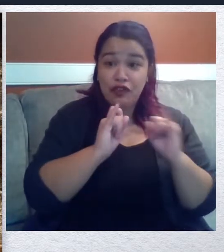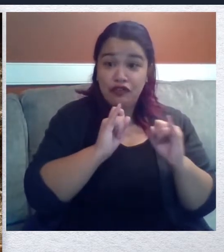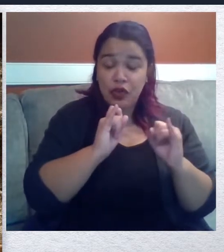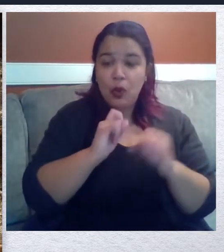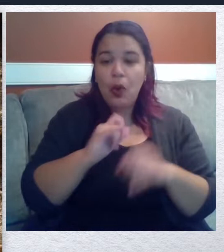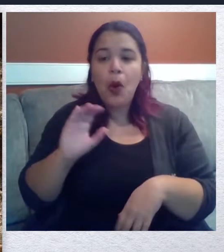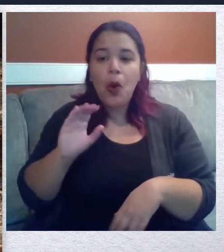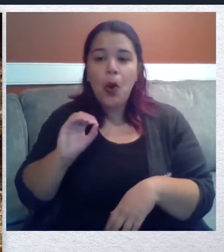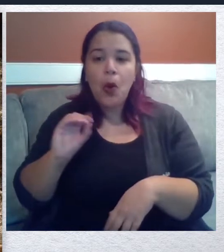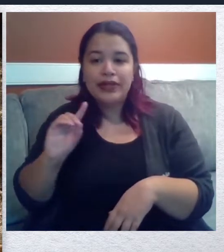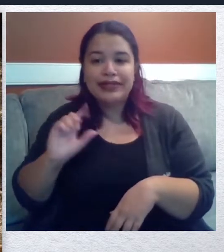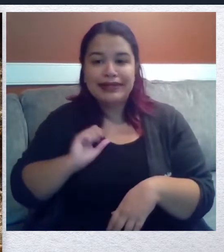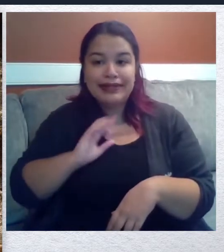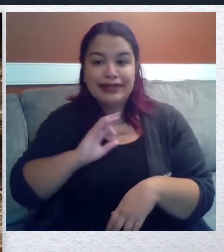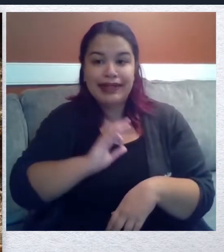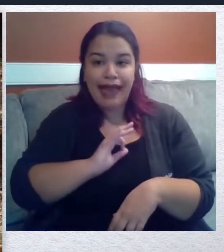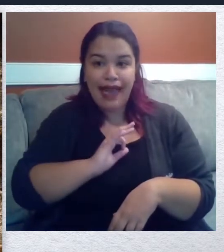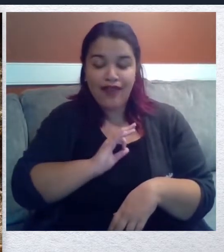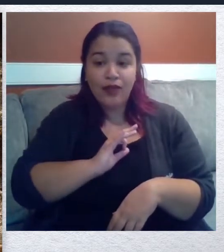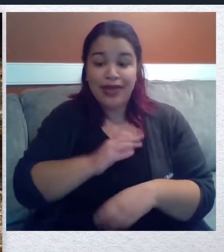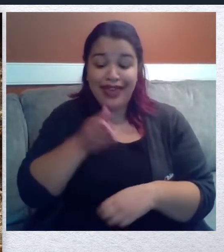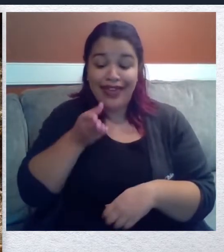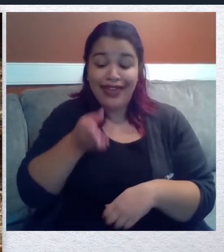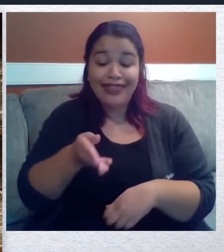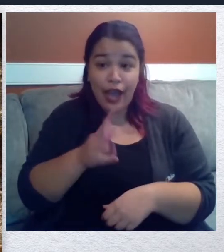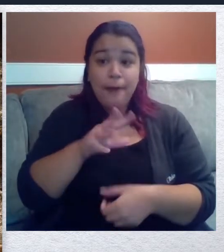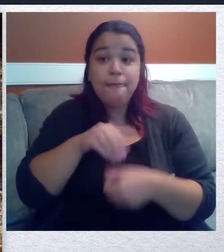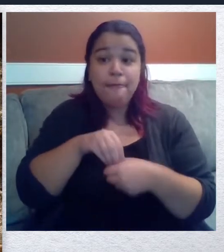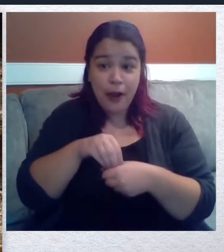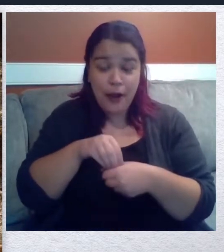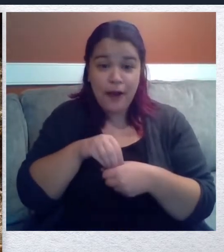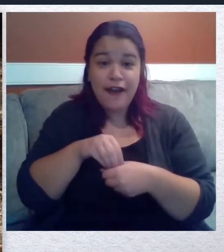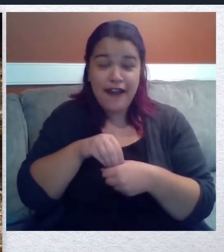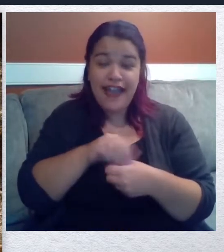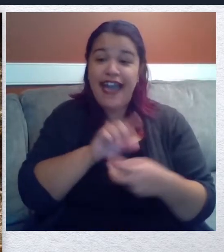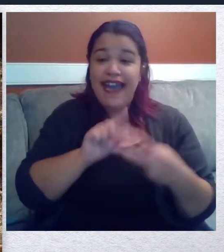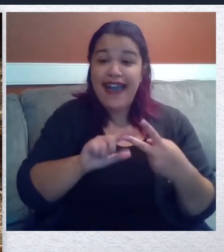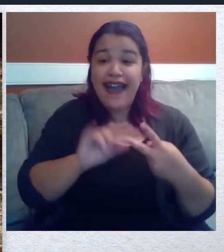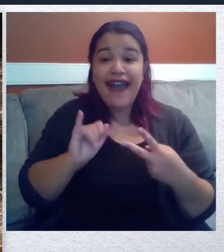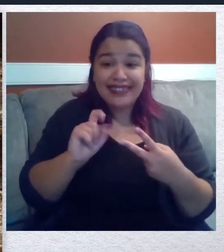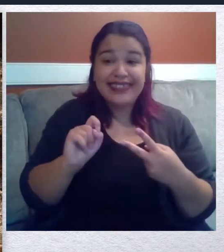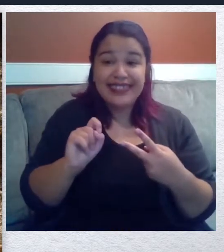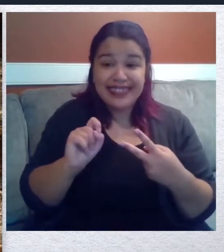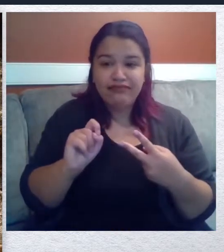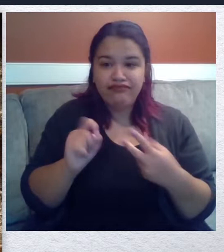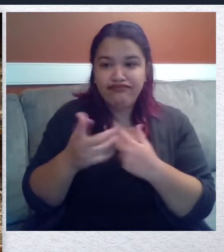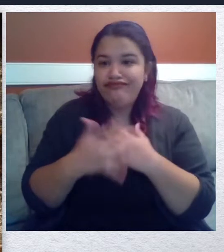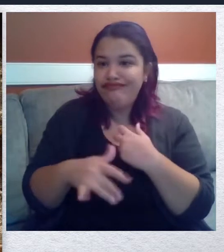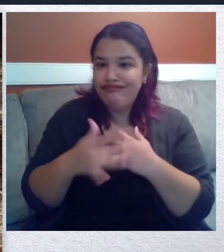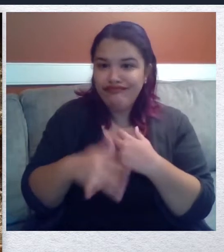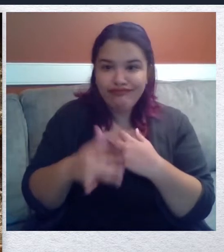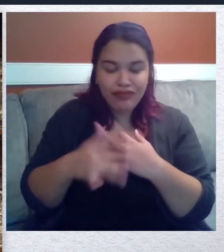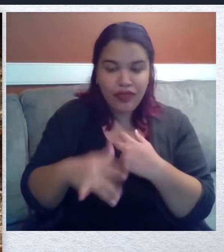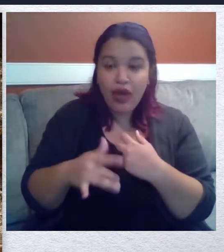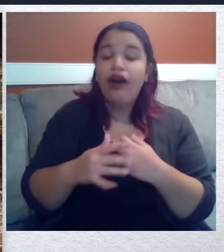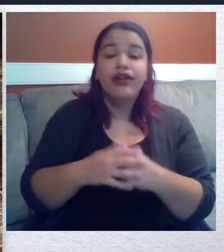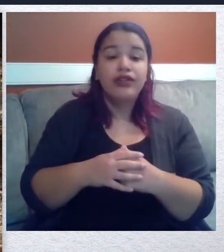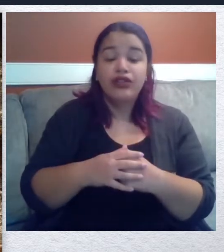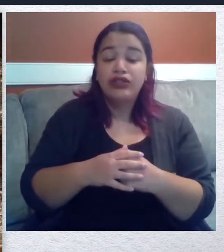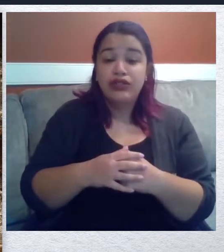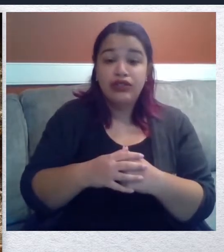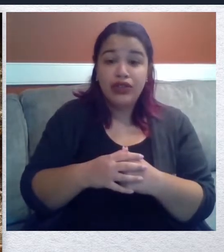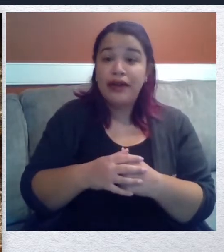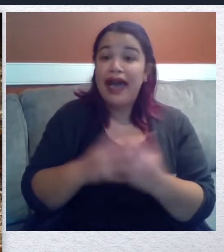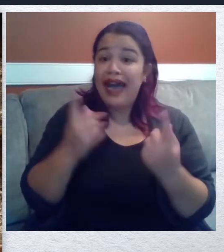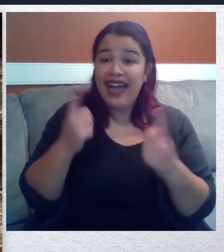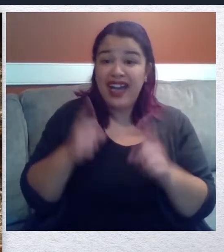And a member of the OOD Information Technology Department will also be available to help with anything that a staff member cannot